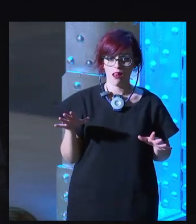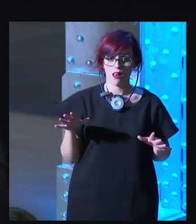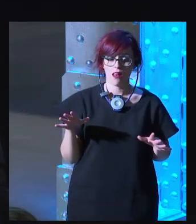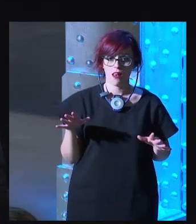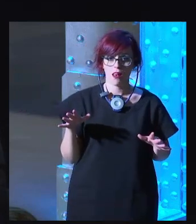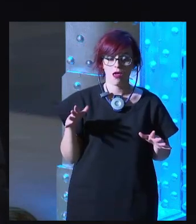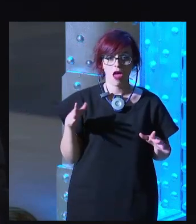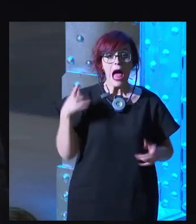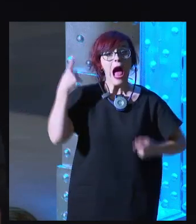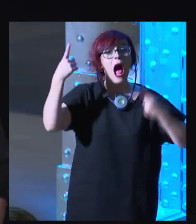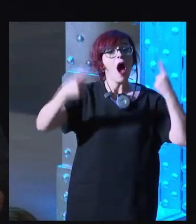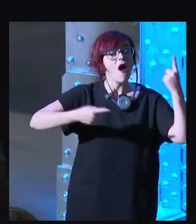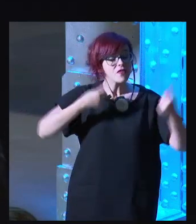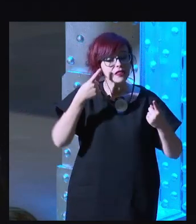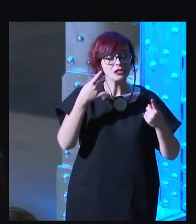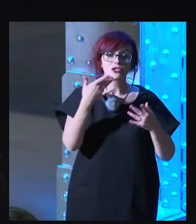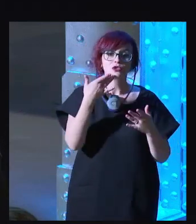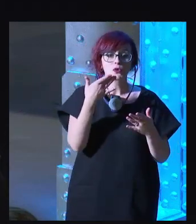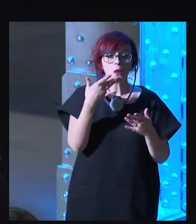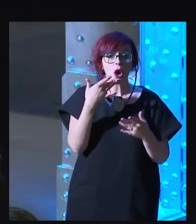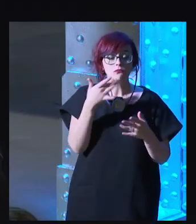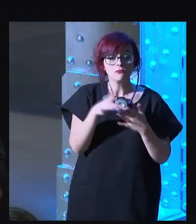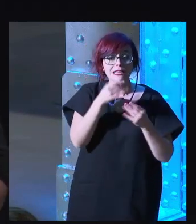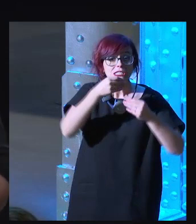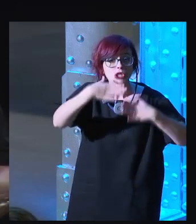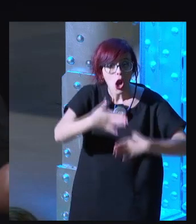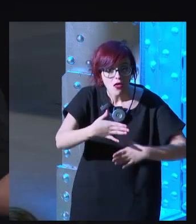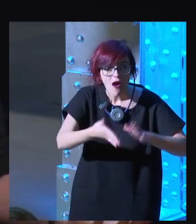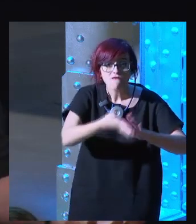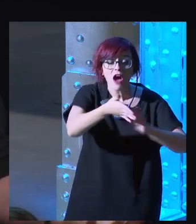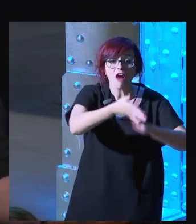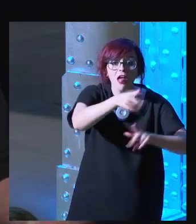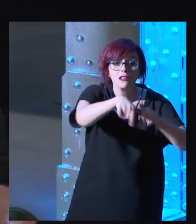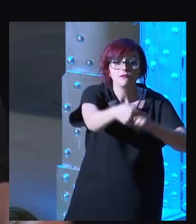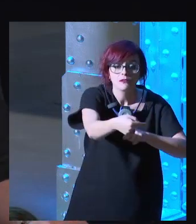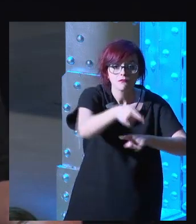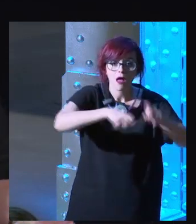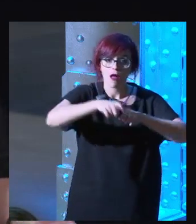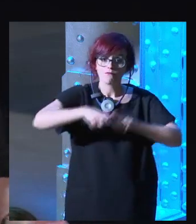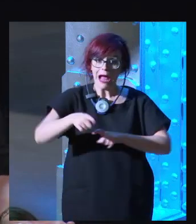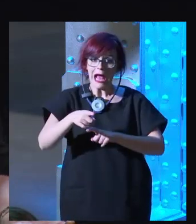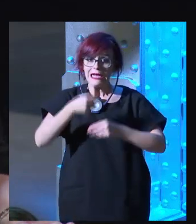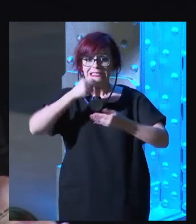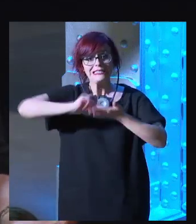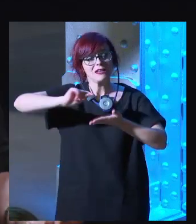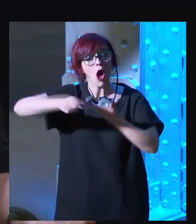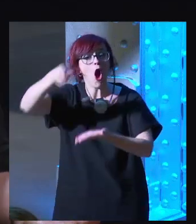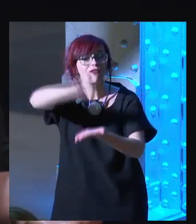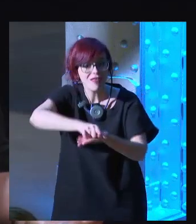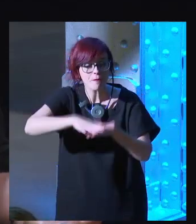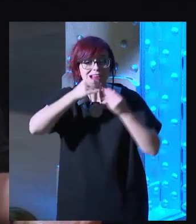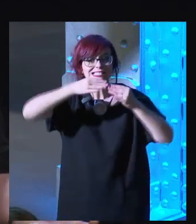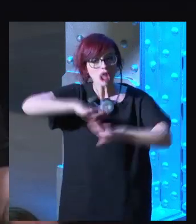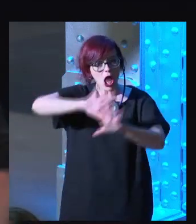it. We condense the story in different ways. We tell it back to our friends or our children in different ways, and children